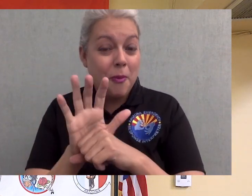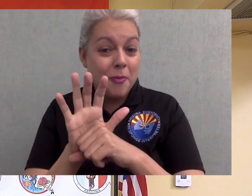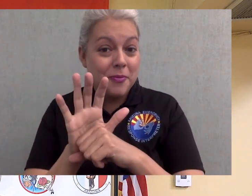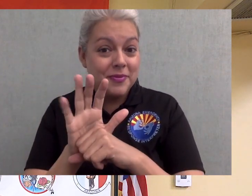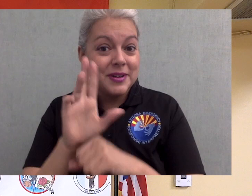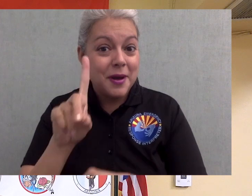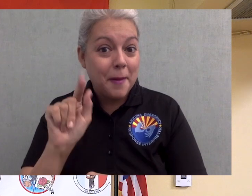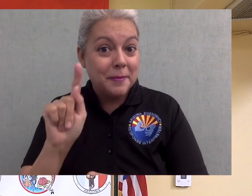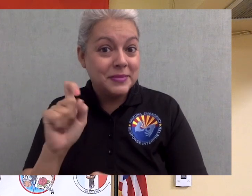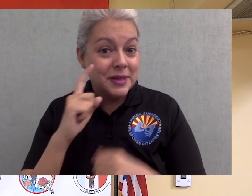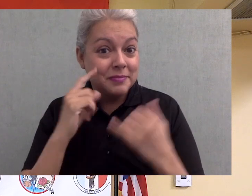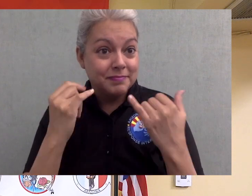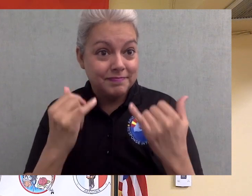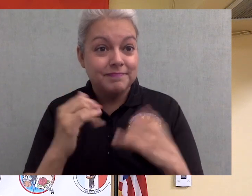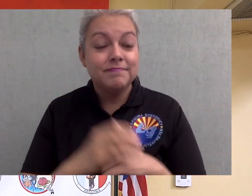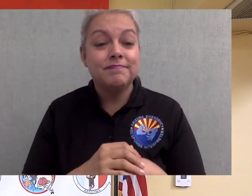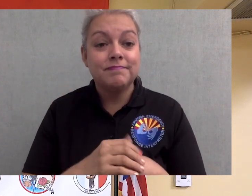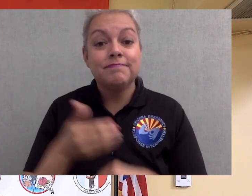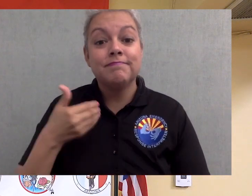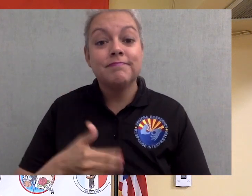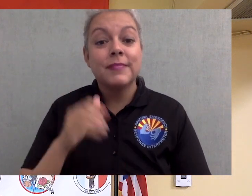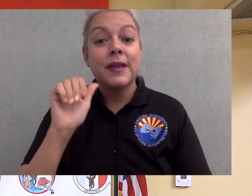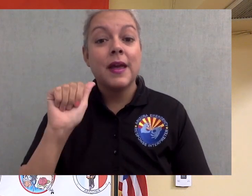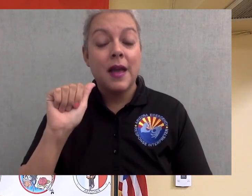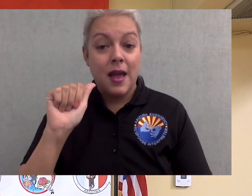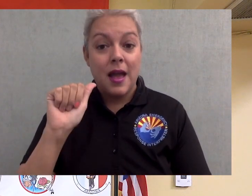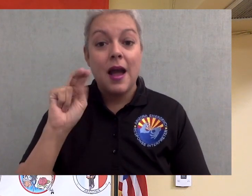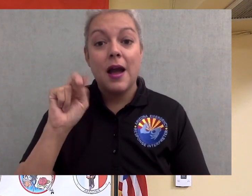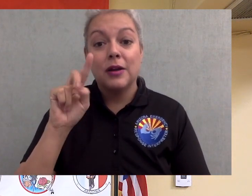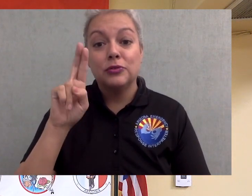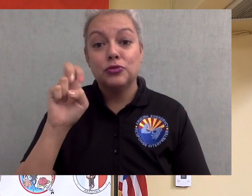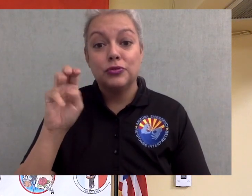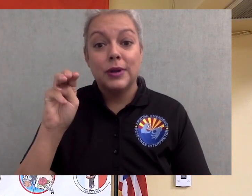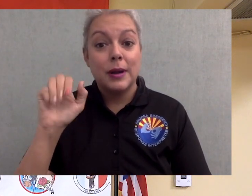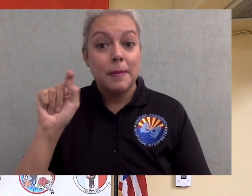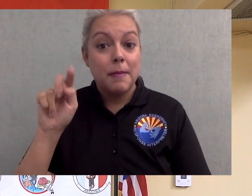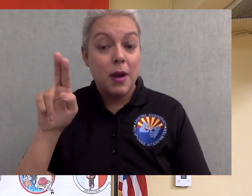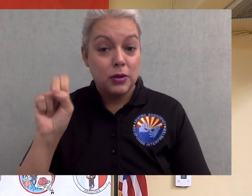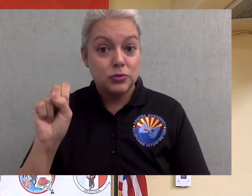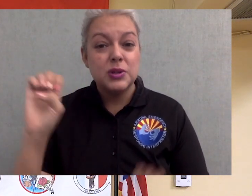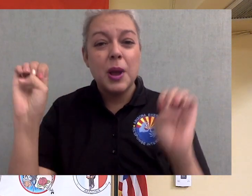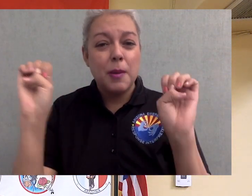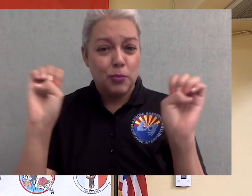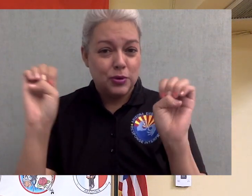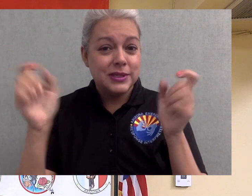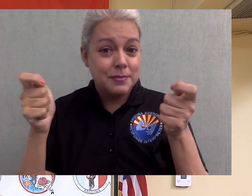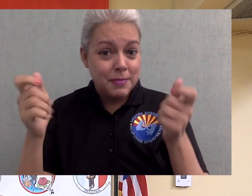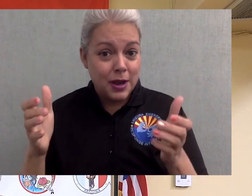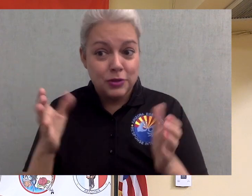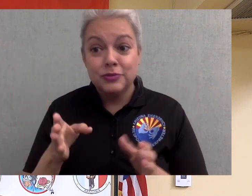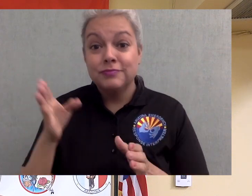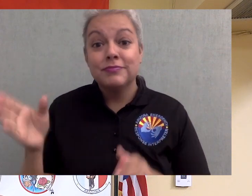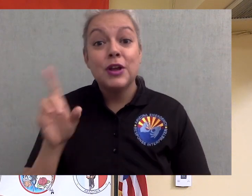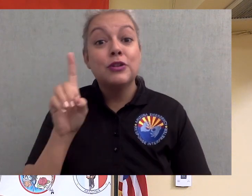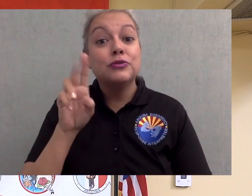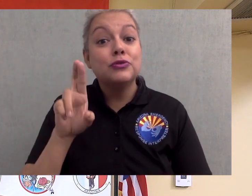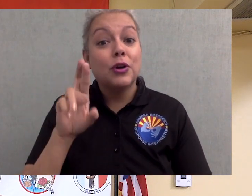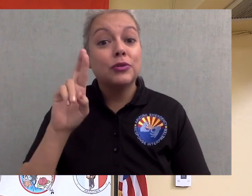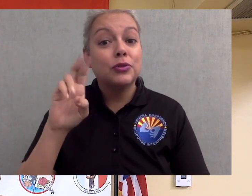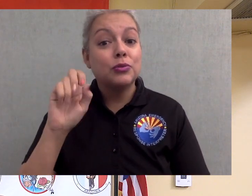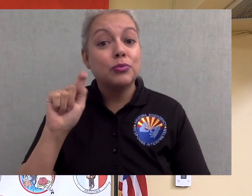update. Myself, Andrea Matus, the Tribal Emergency Manager, is here today. Dr. Renteria is with us from